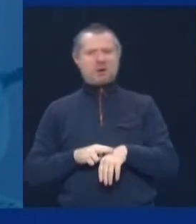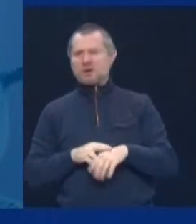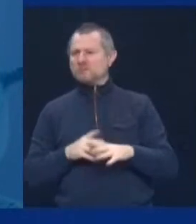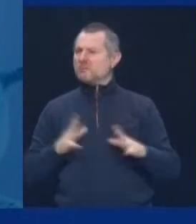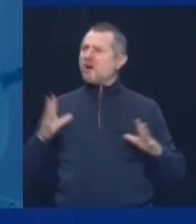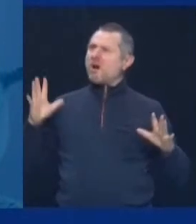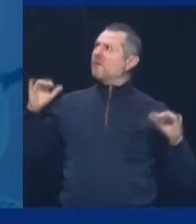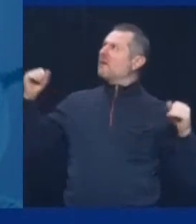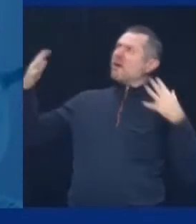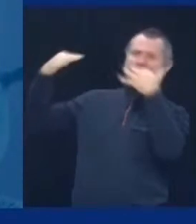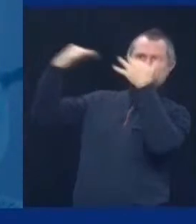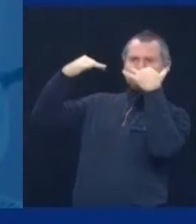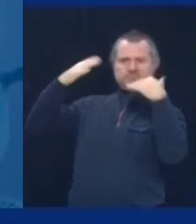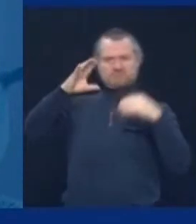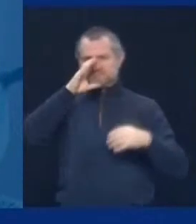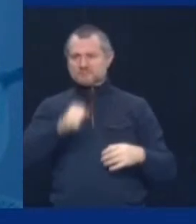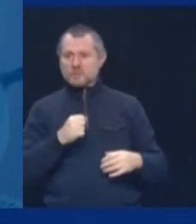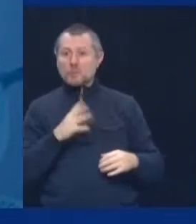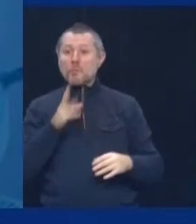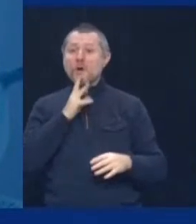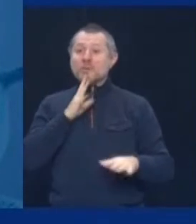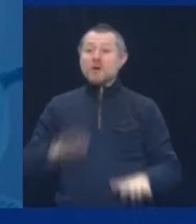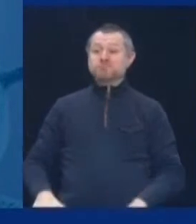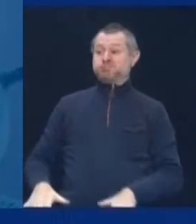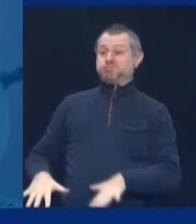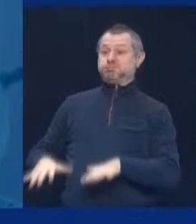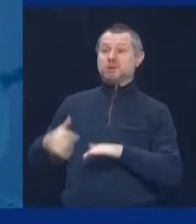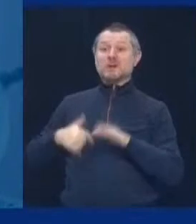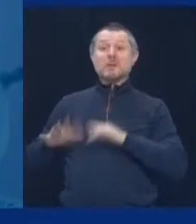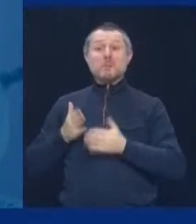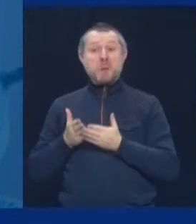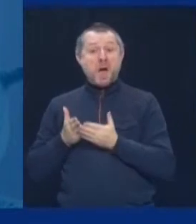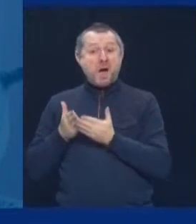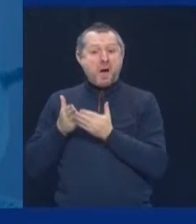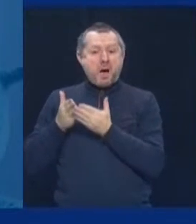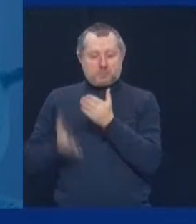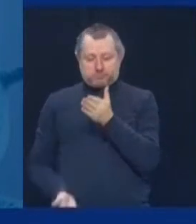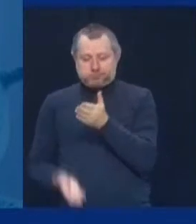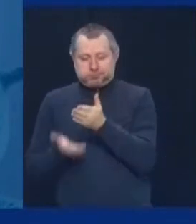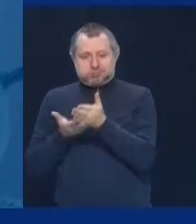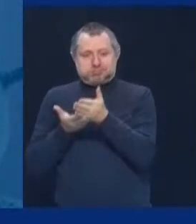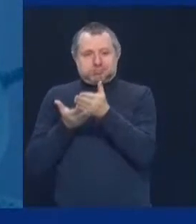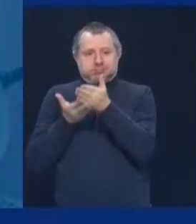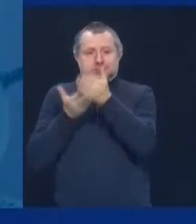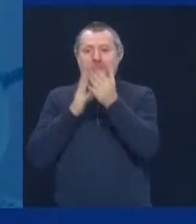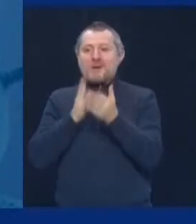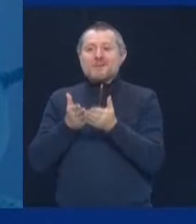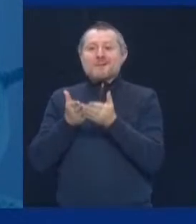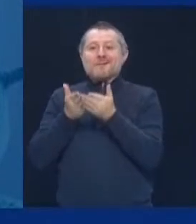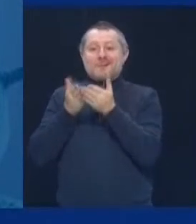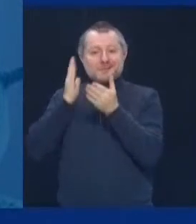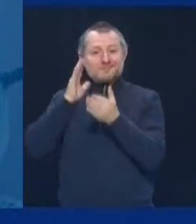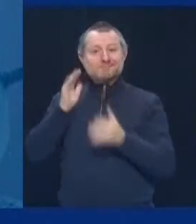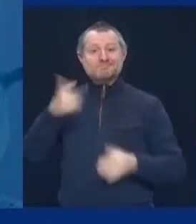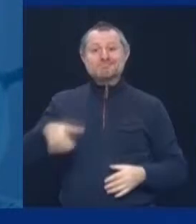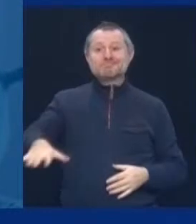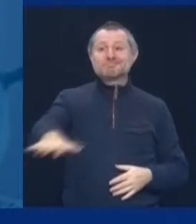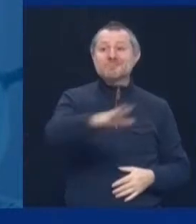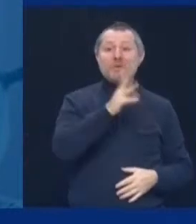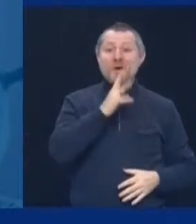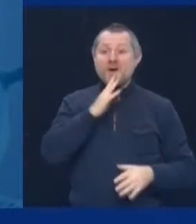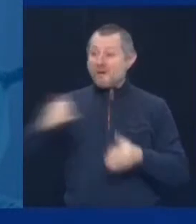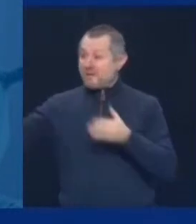tide. Somehow, we have resisted the surge of the tide, and we're doing